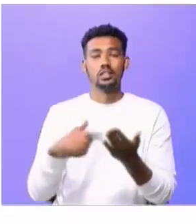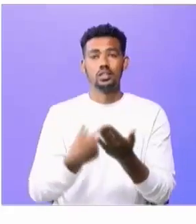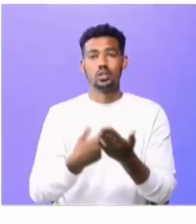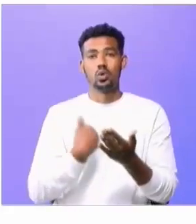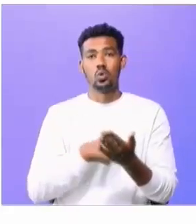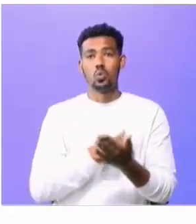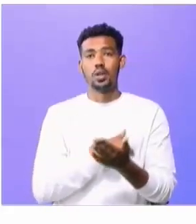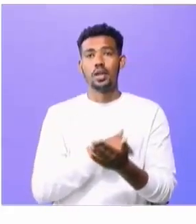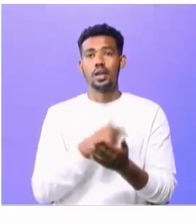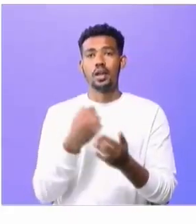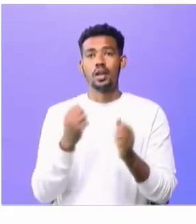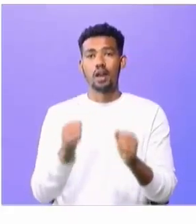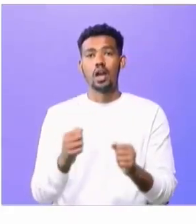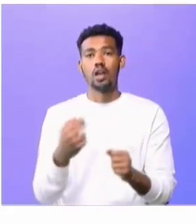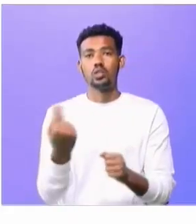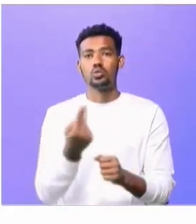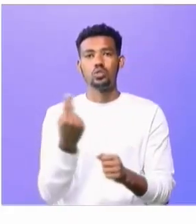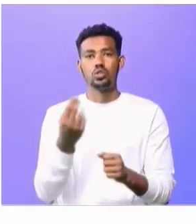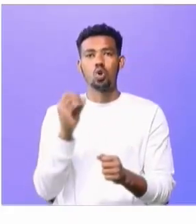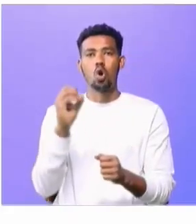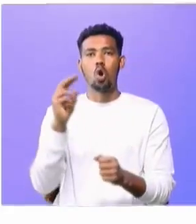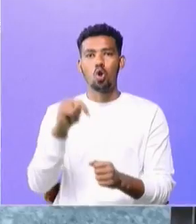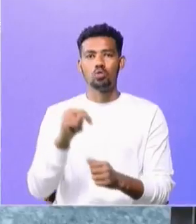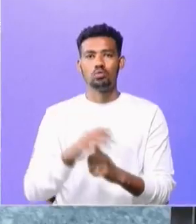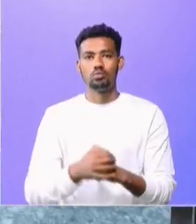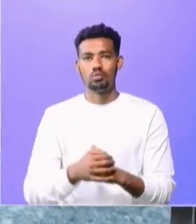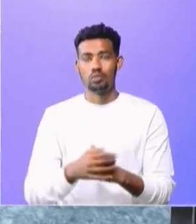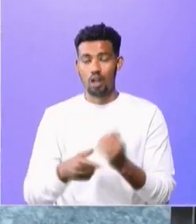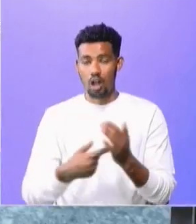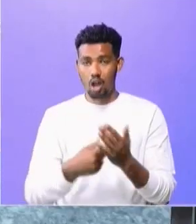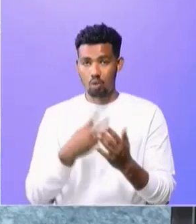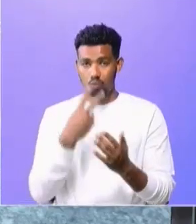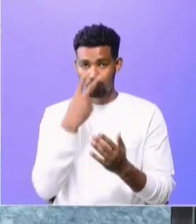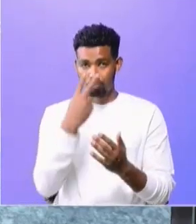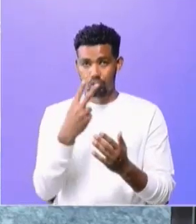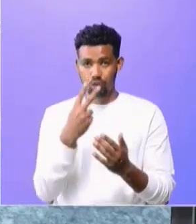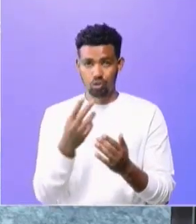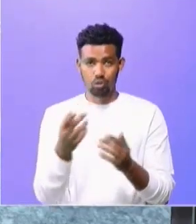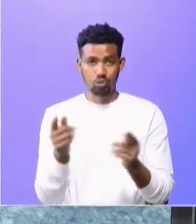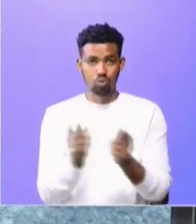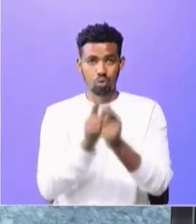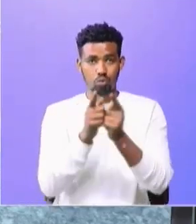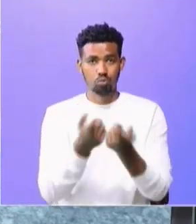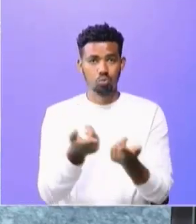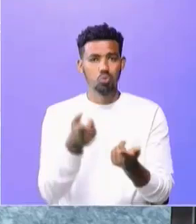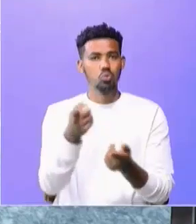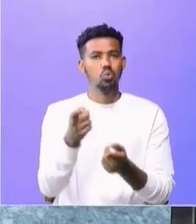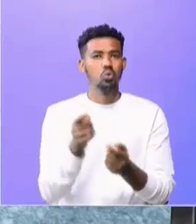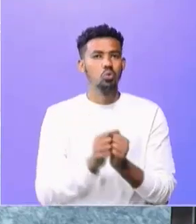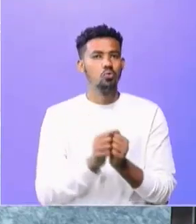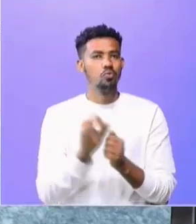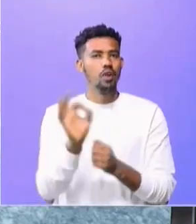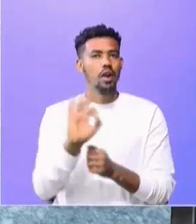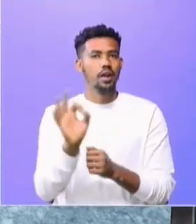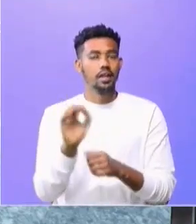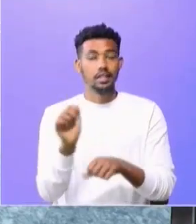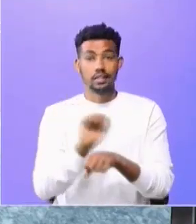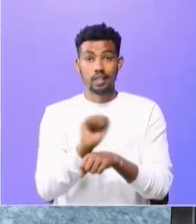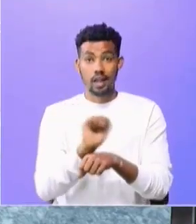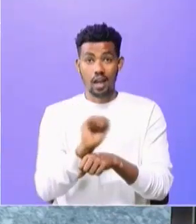use on Friday. I will see you on Friday. Question number 2, the car